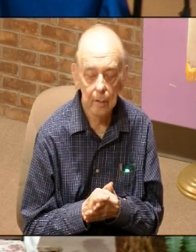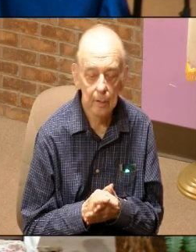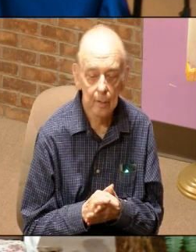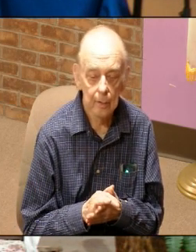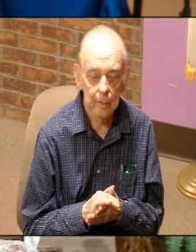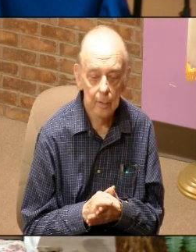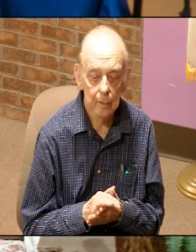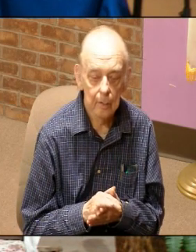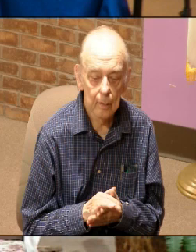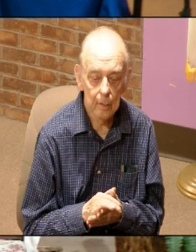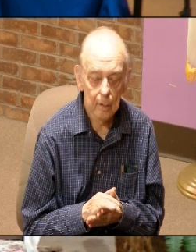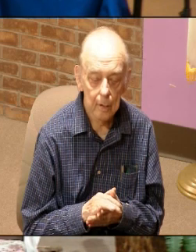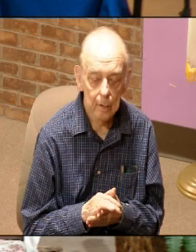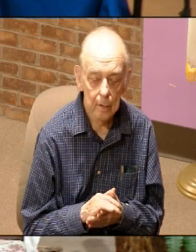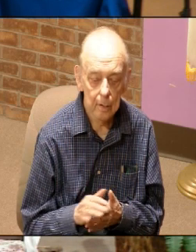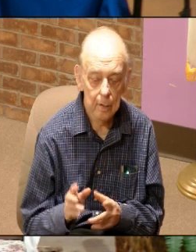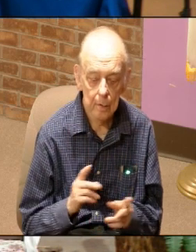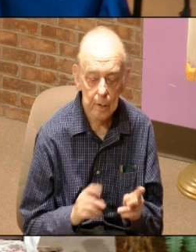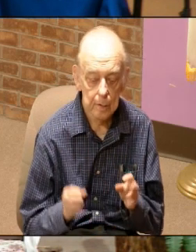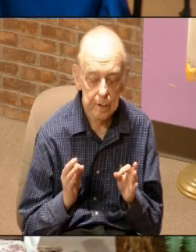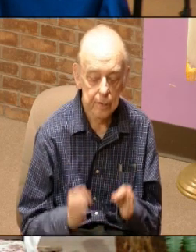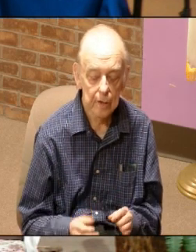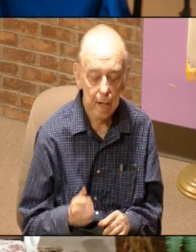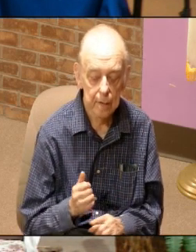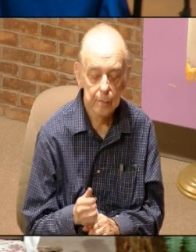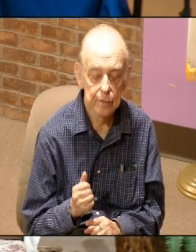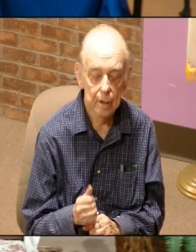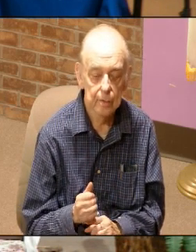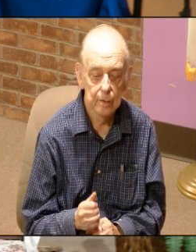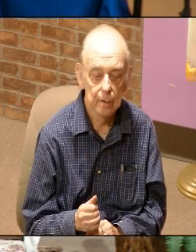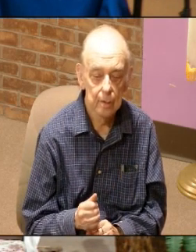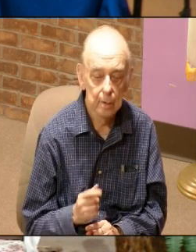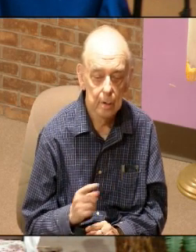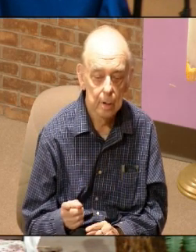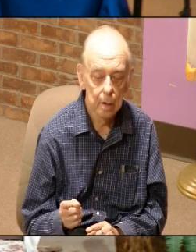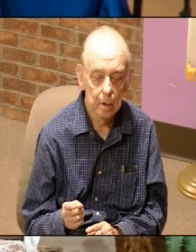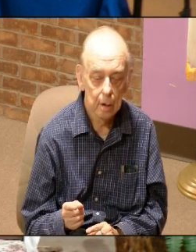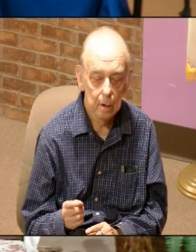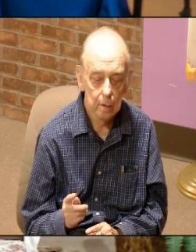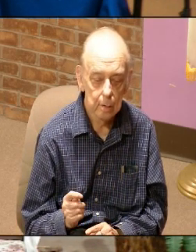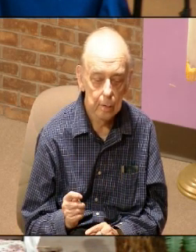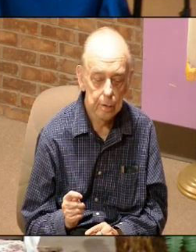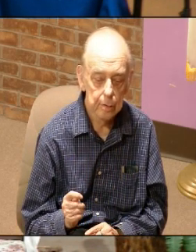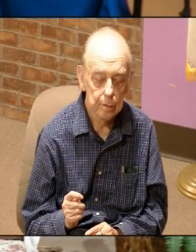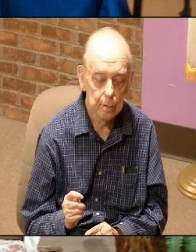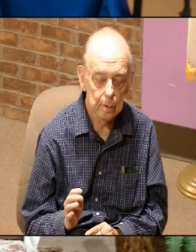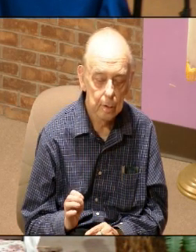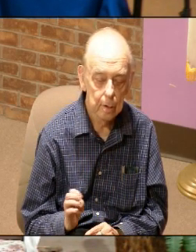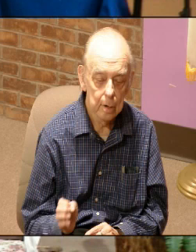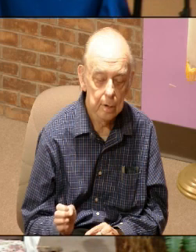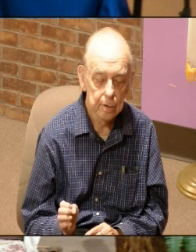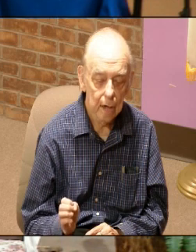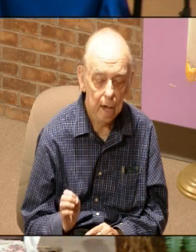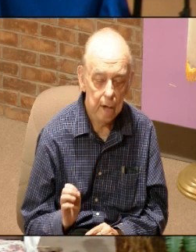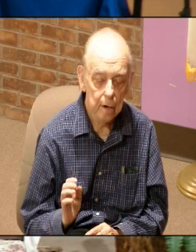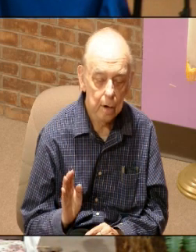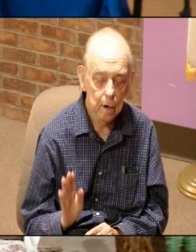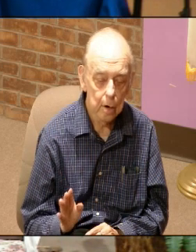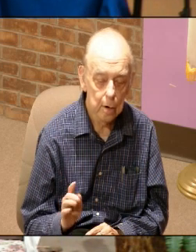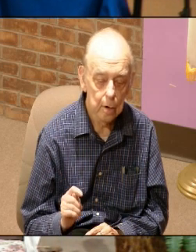and they were going to decide for themselves that they were going to tie her tubes without asking anyone